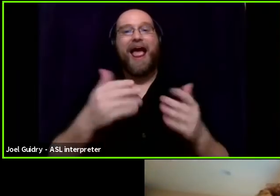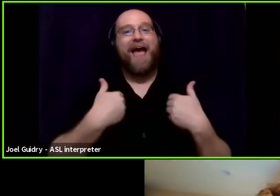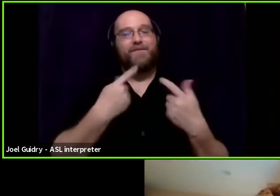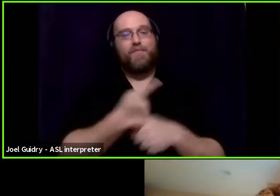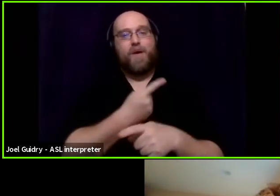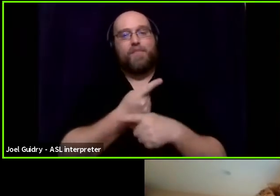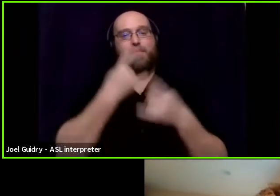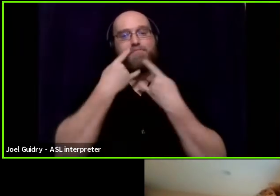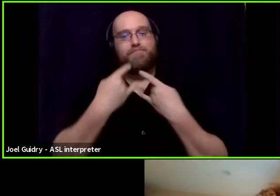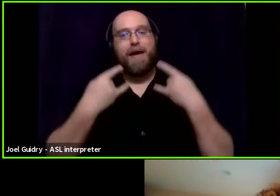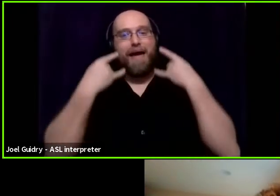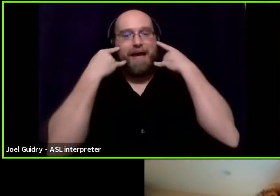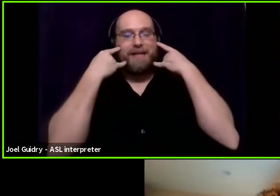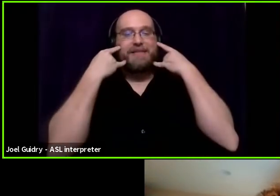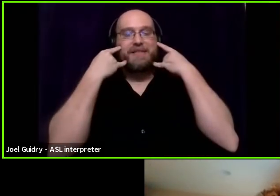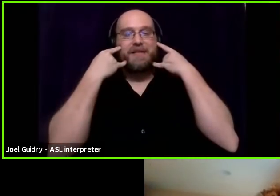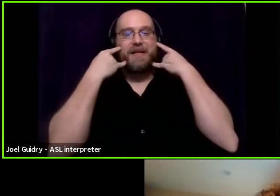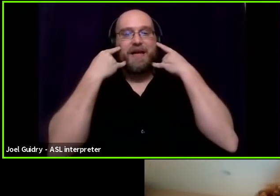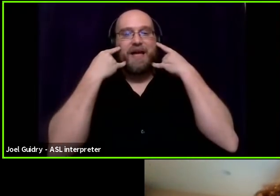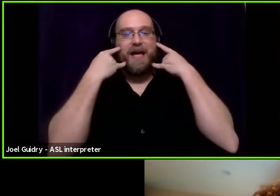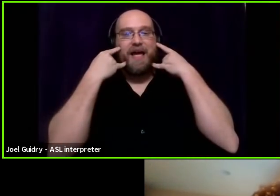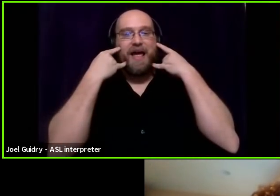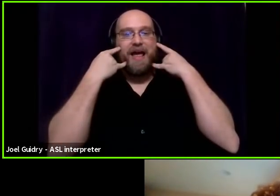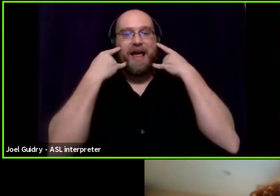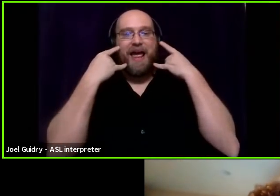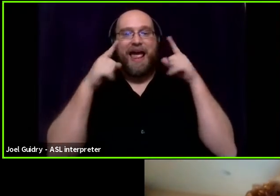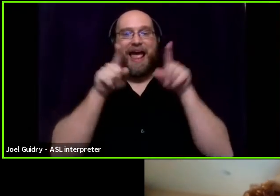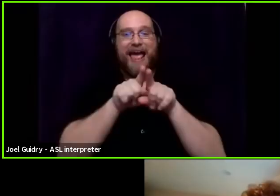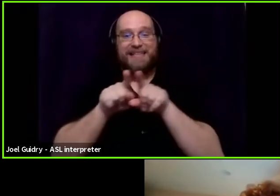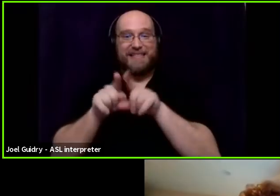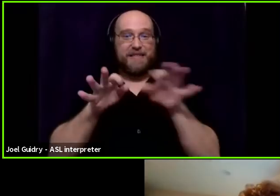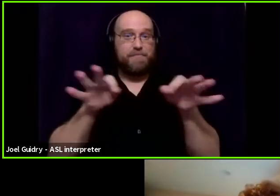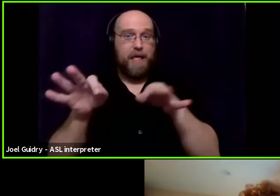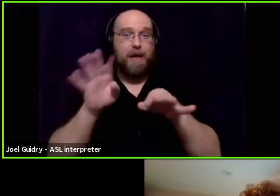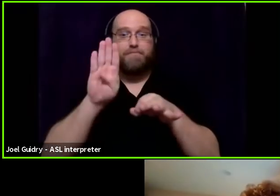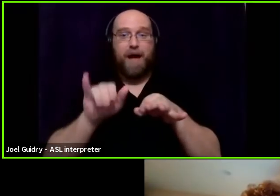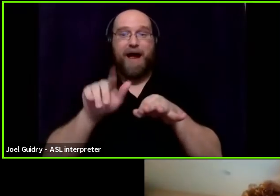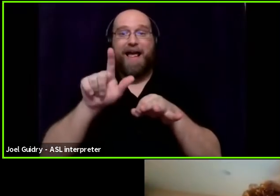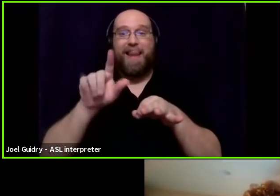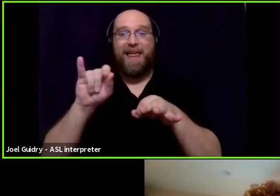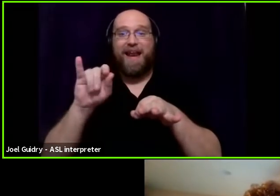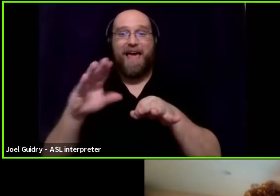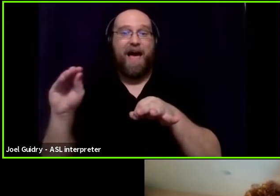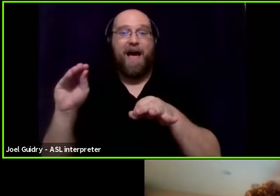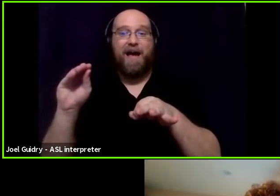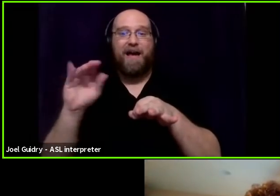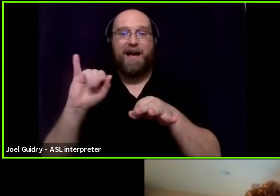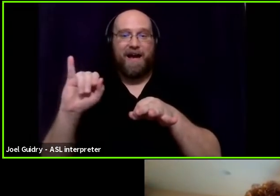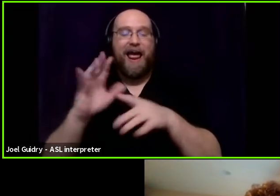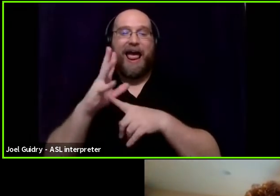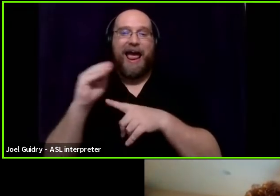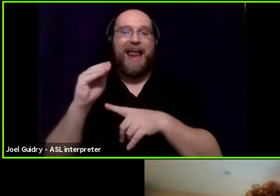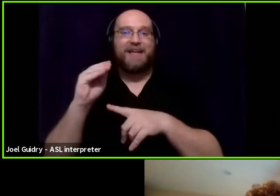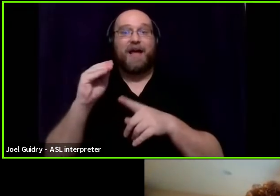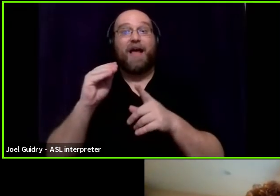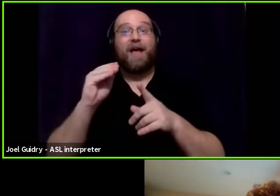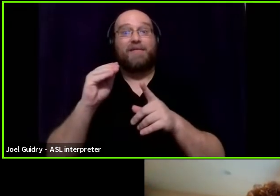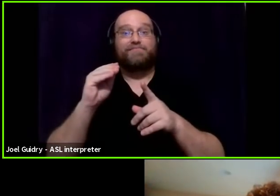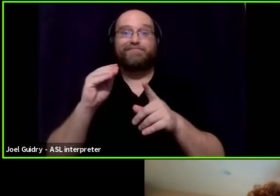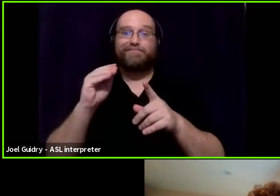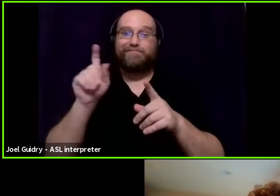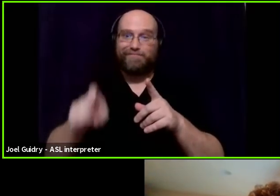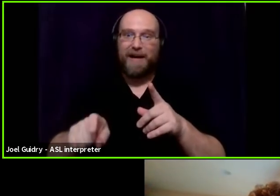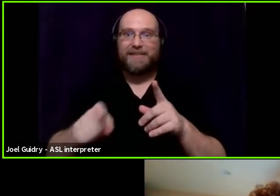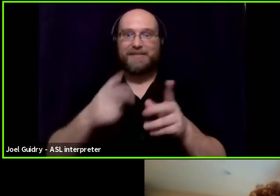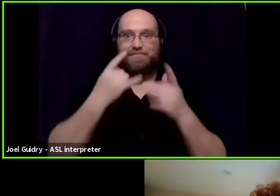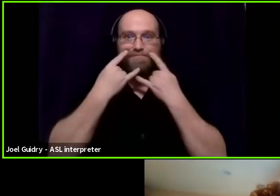by L&I, and that they are worn, and that students, unless there is some specific